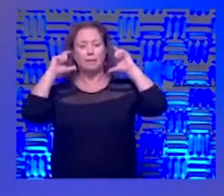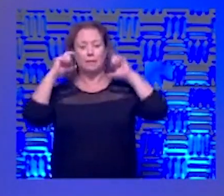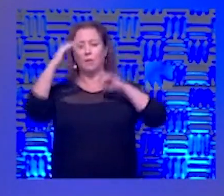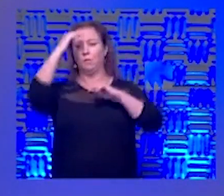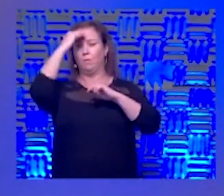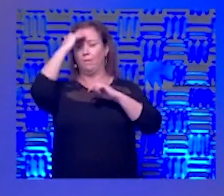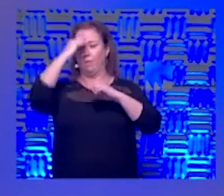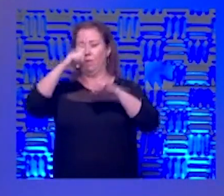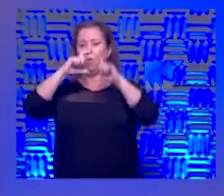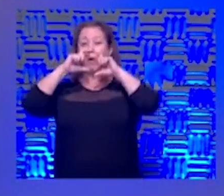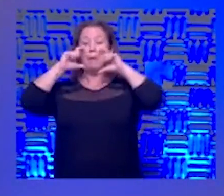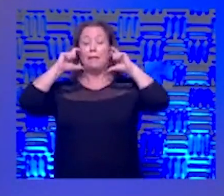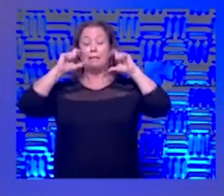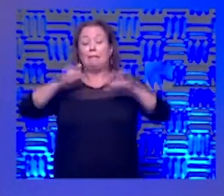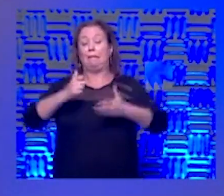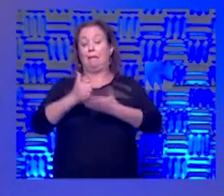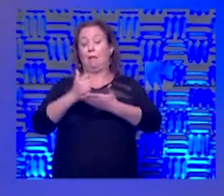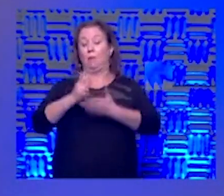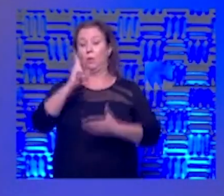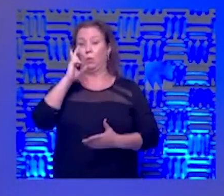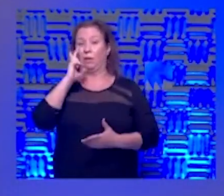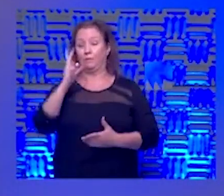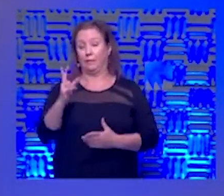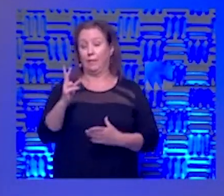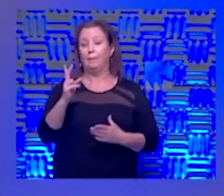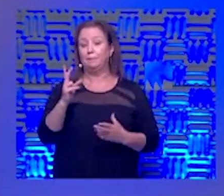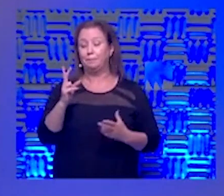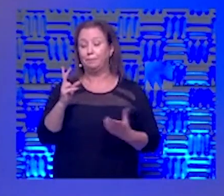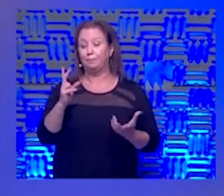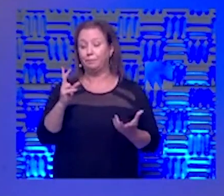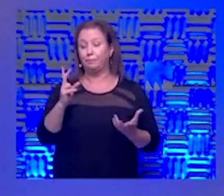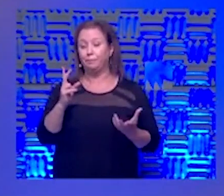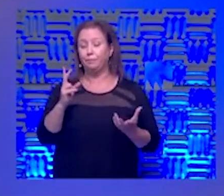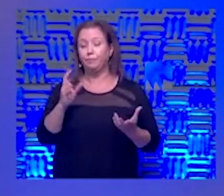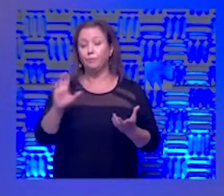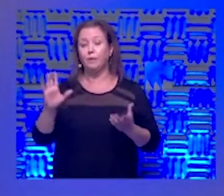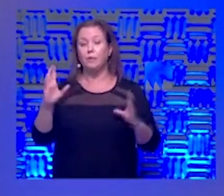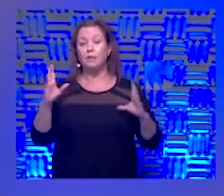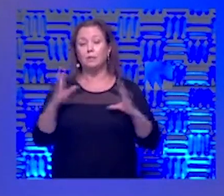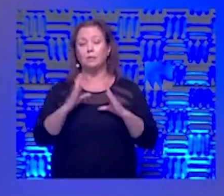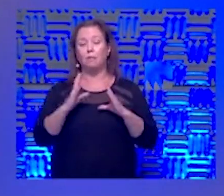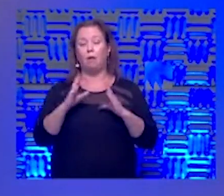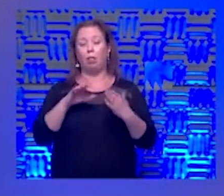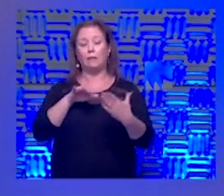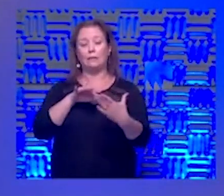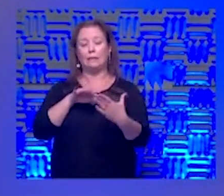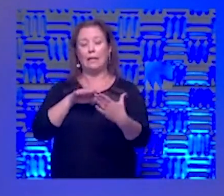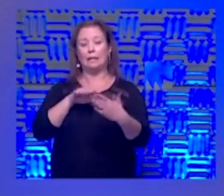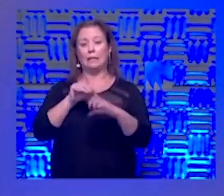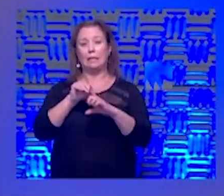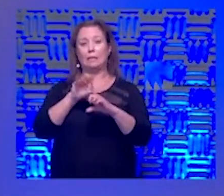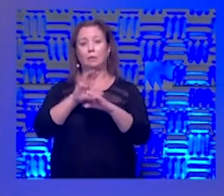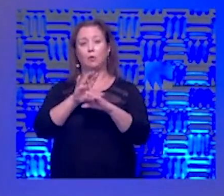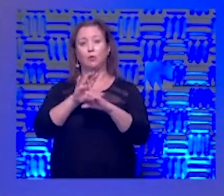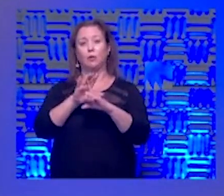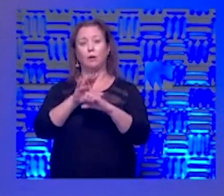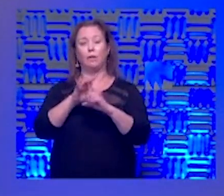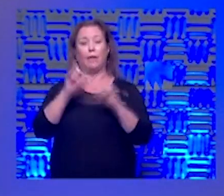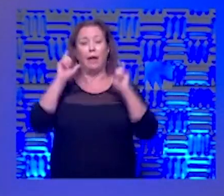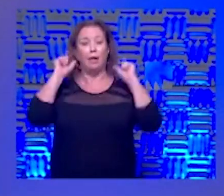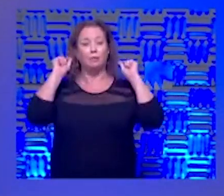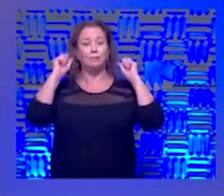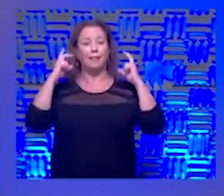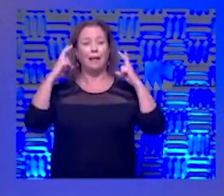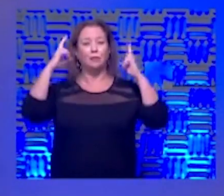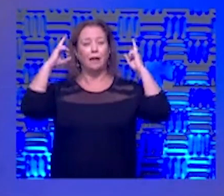know that wearing masks can help. We've seen that in the small studies and the exposures of the hairstylists and their